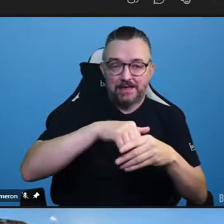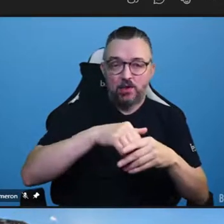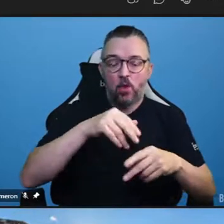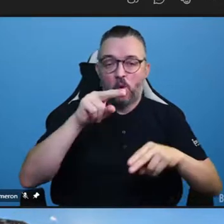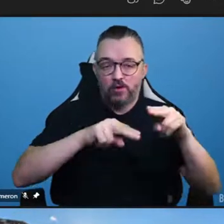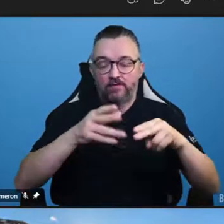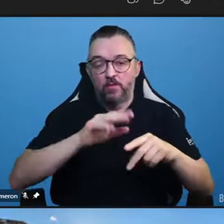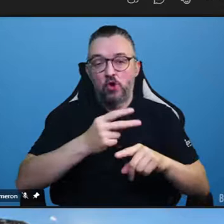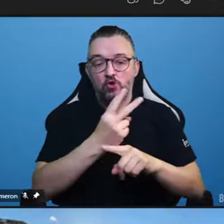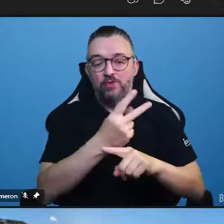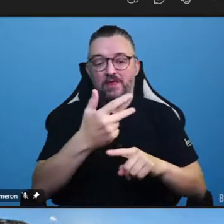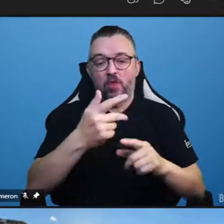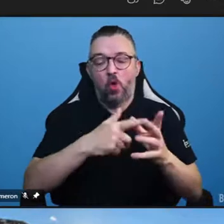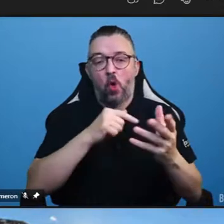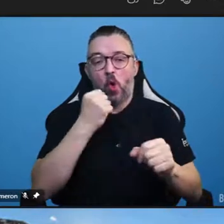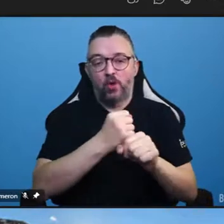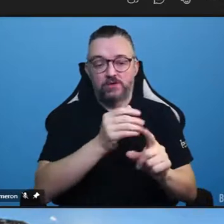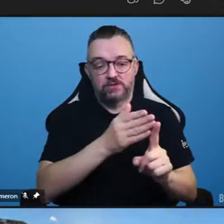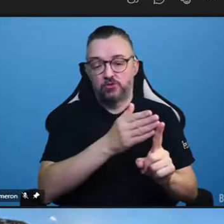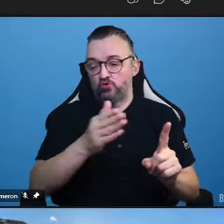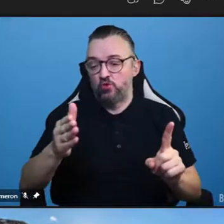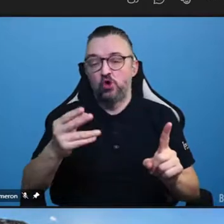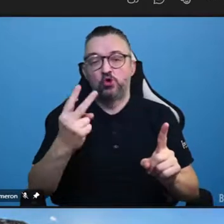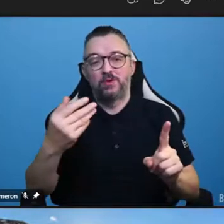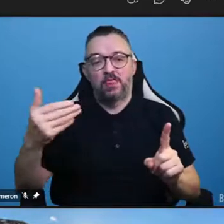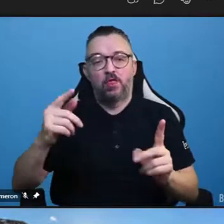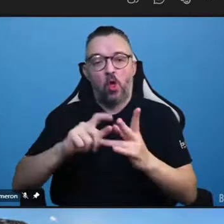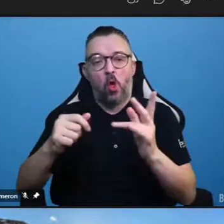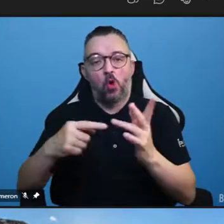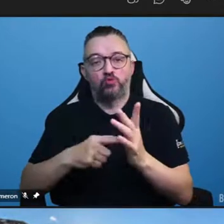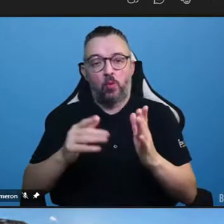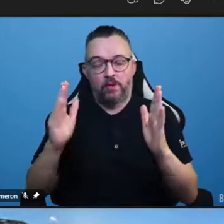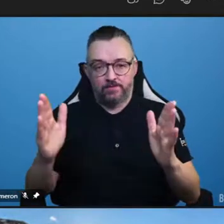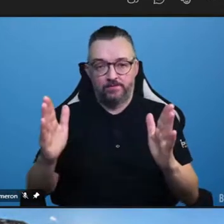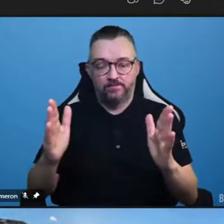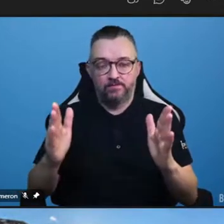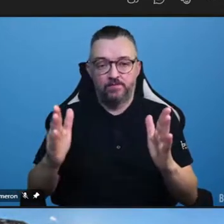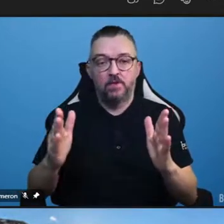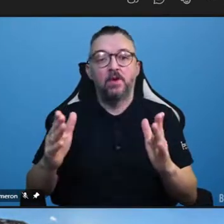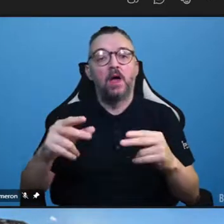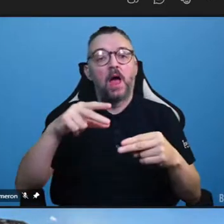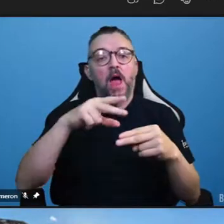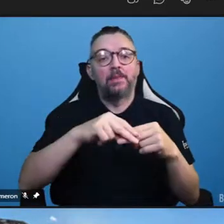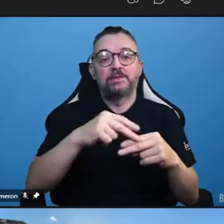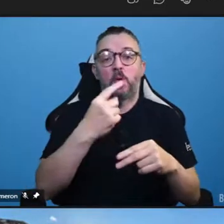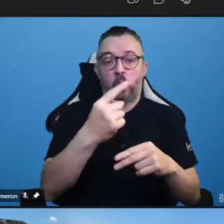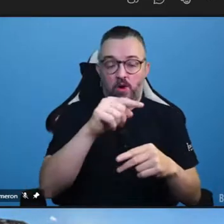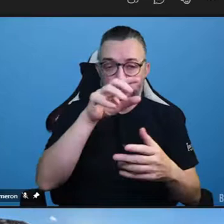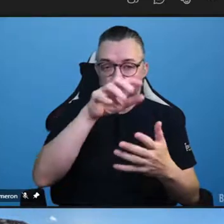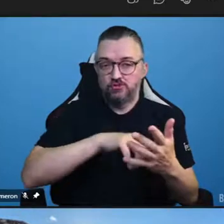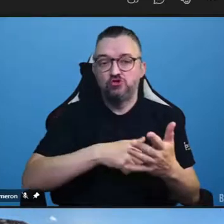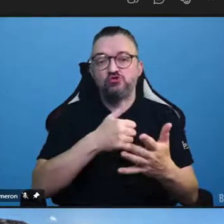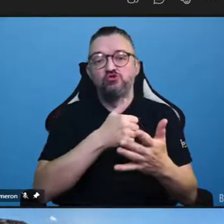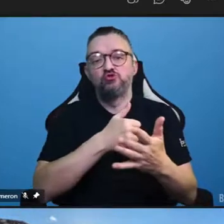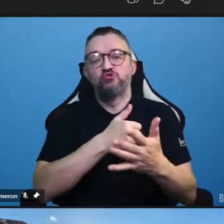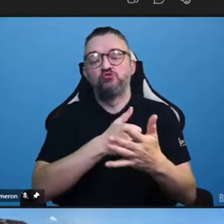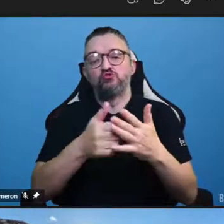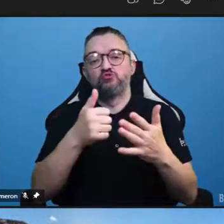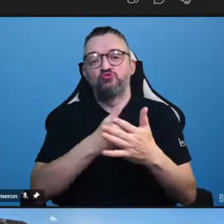28th of August through to the 29th of October. Appendix 1 sets out the usual performance